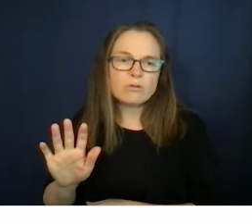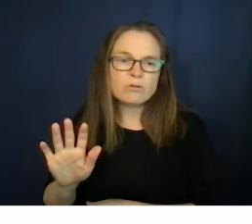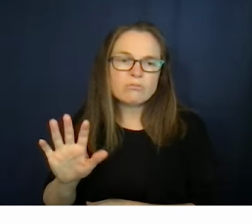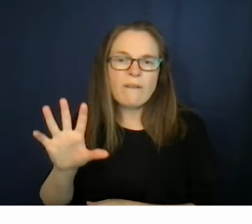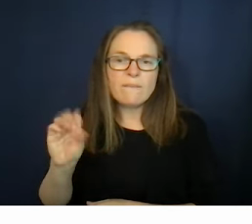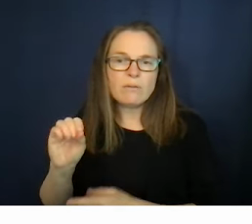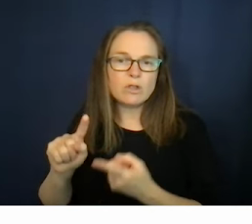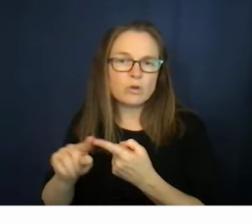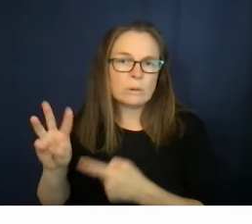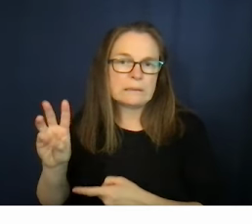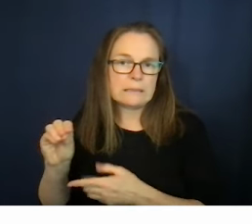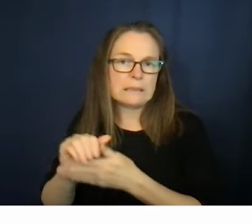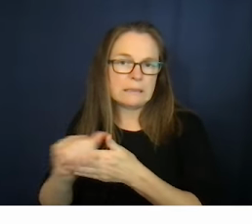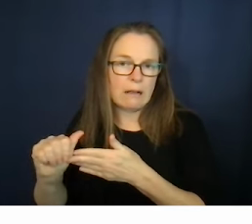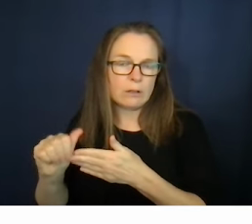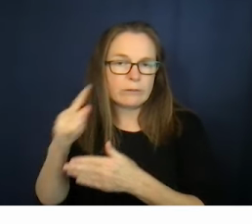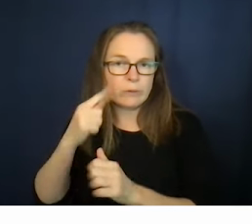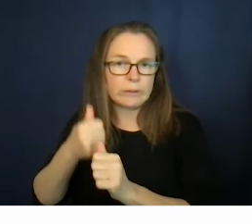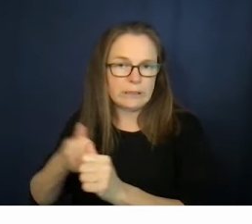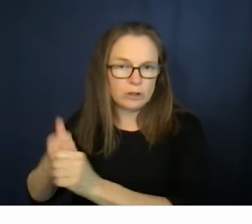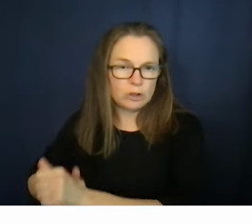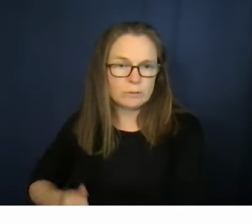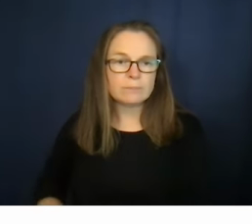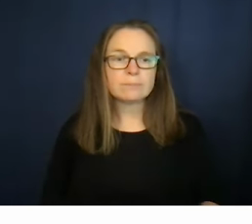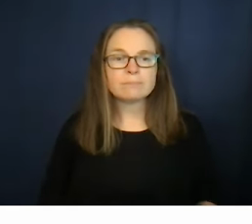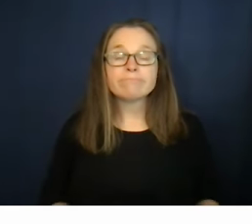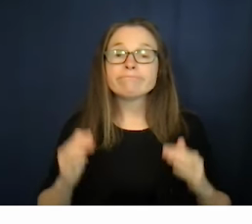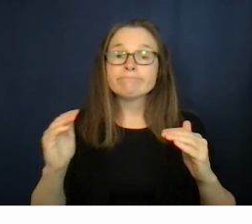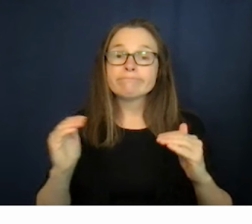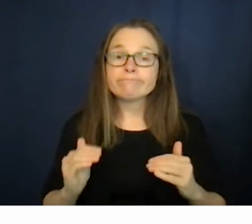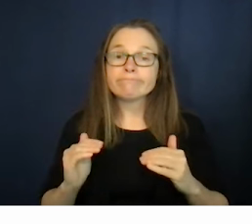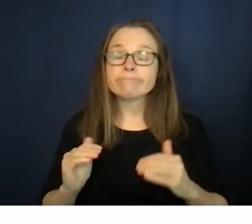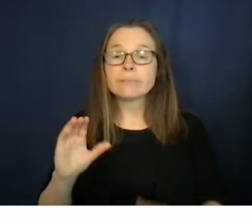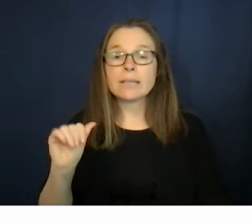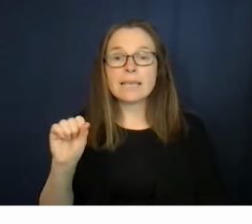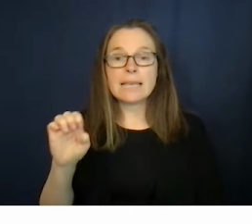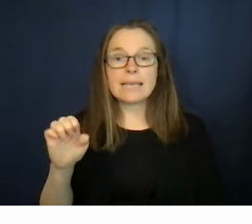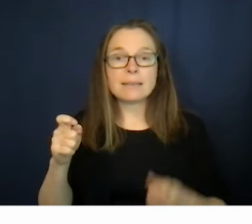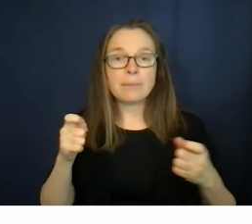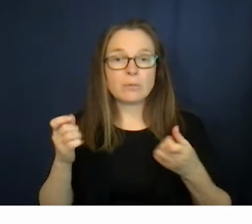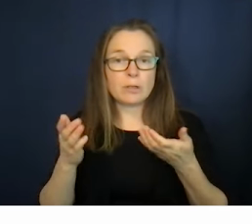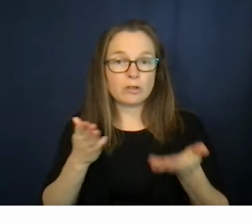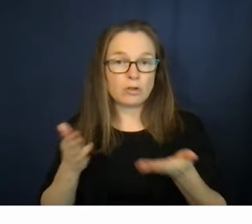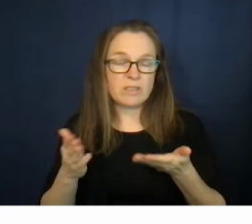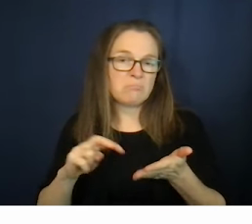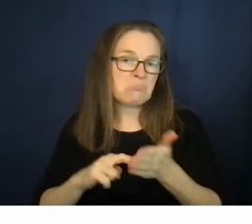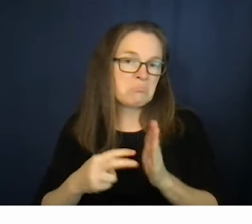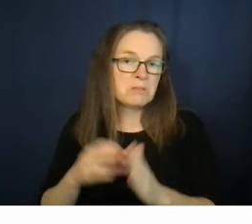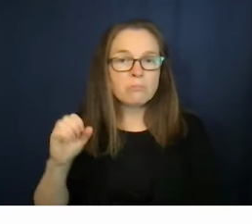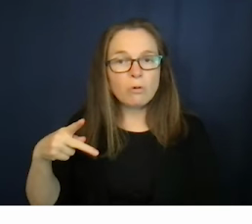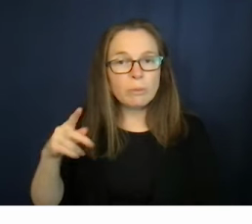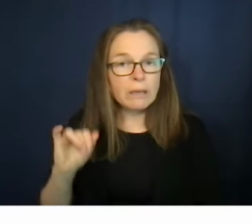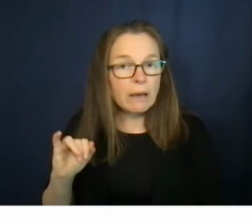from $50 to $60 a unit. For case management service, and this would include OPI